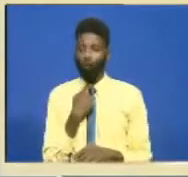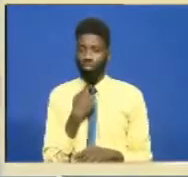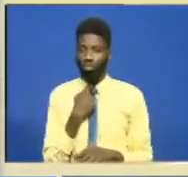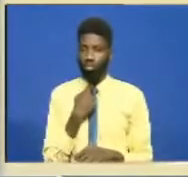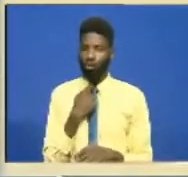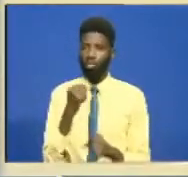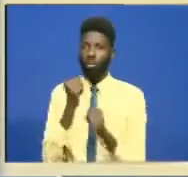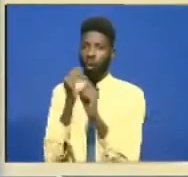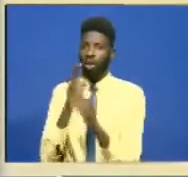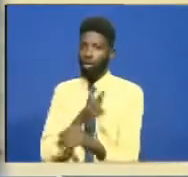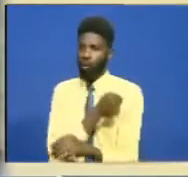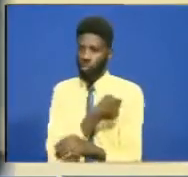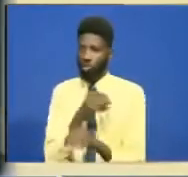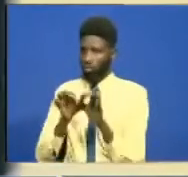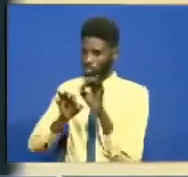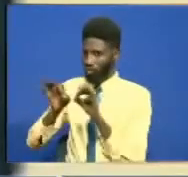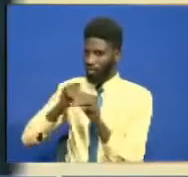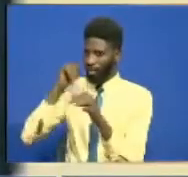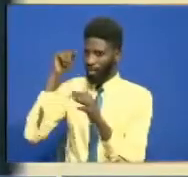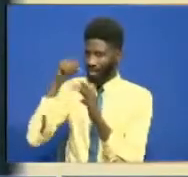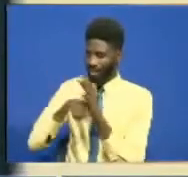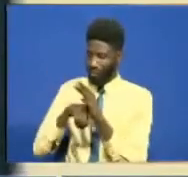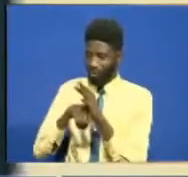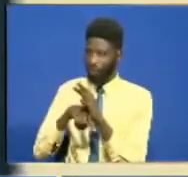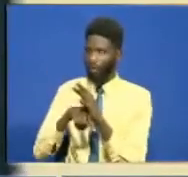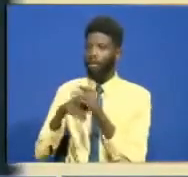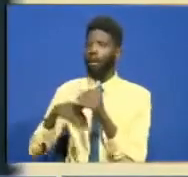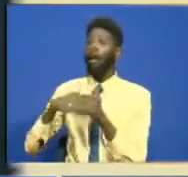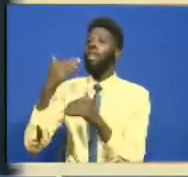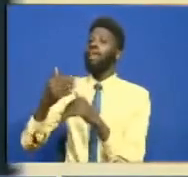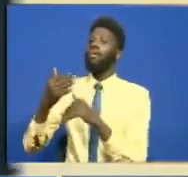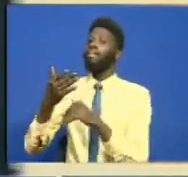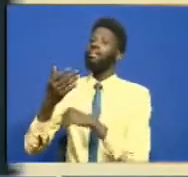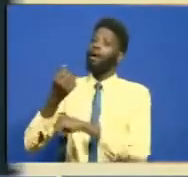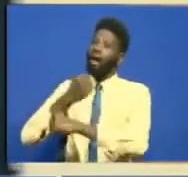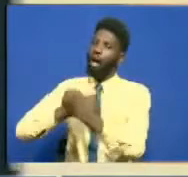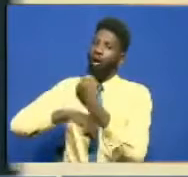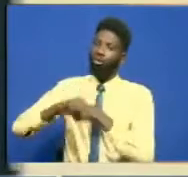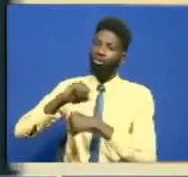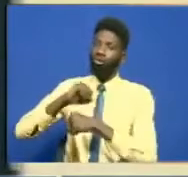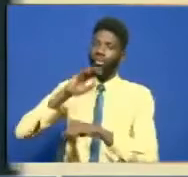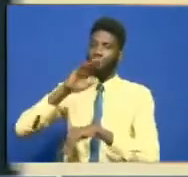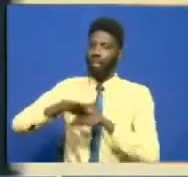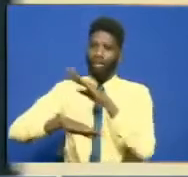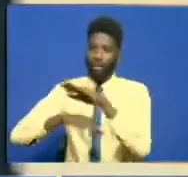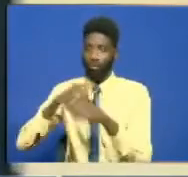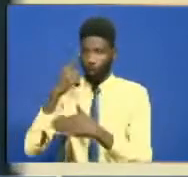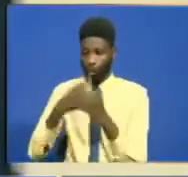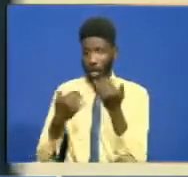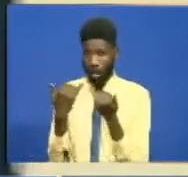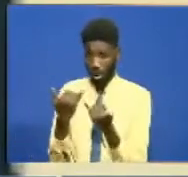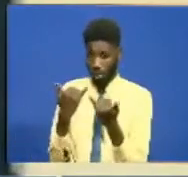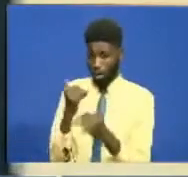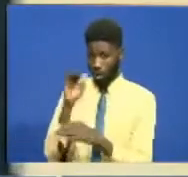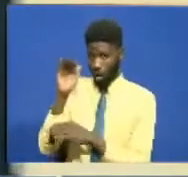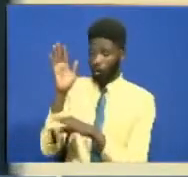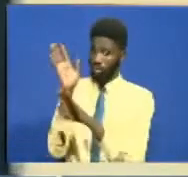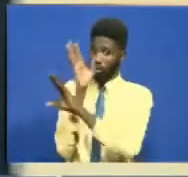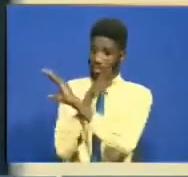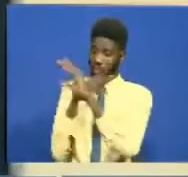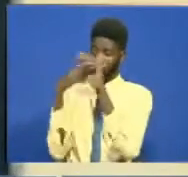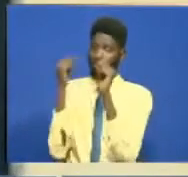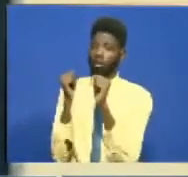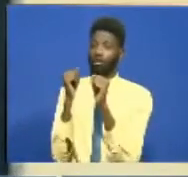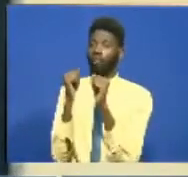actually tell us more about their next step. Of course, for now, they have called the President. They have asked the President to convene a meeting between